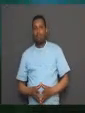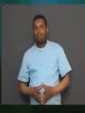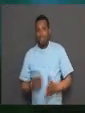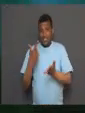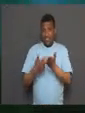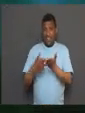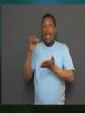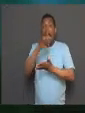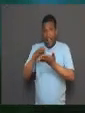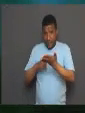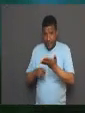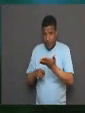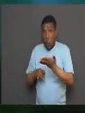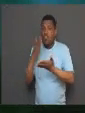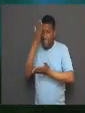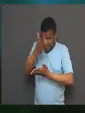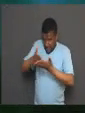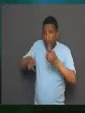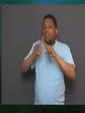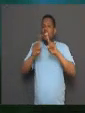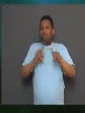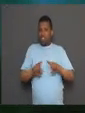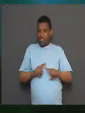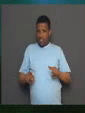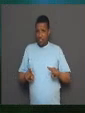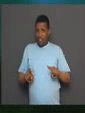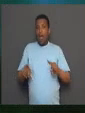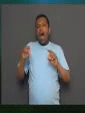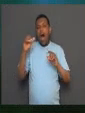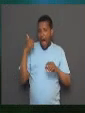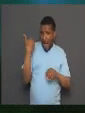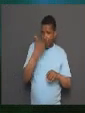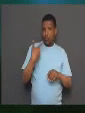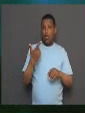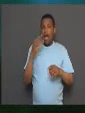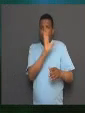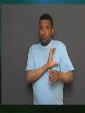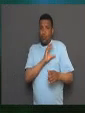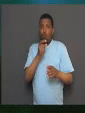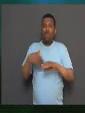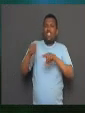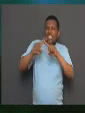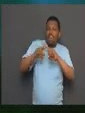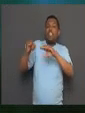Here is a list of some of the different attributes of the different layers.